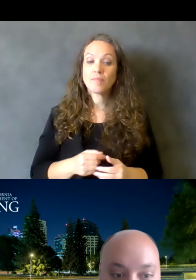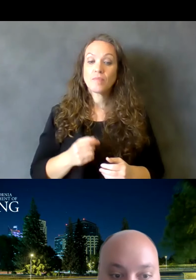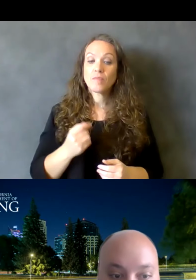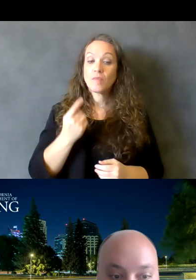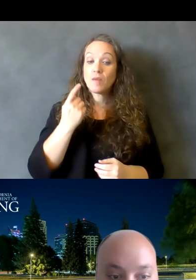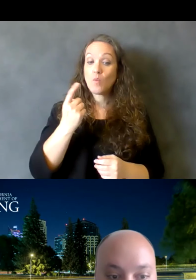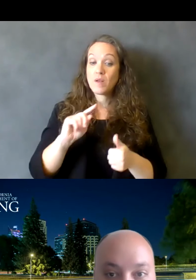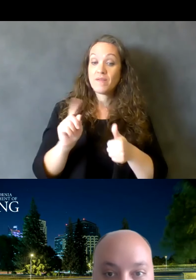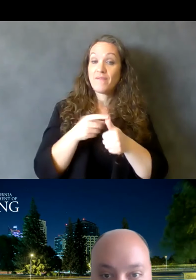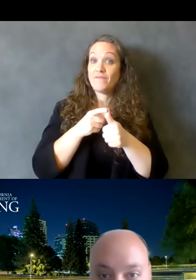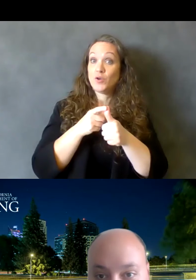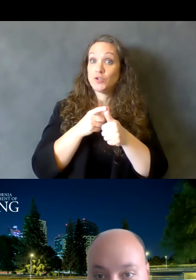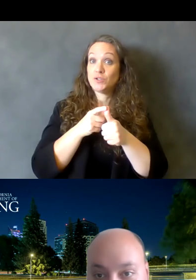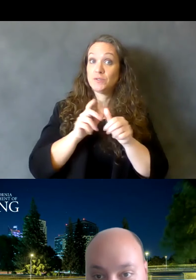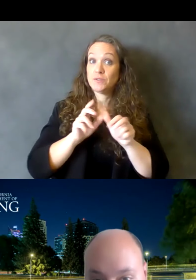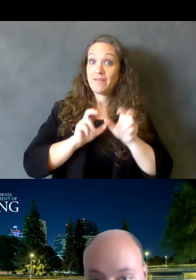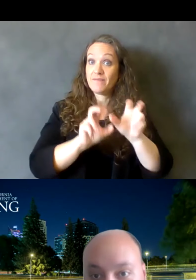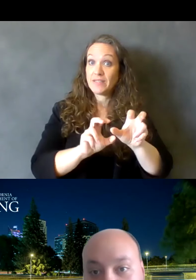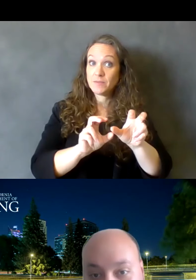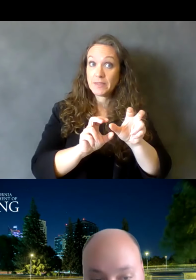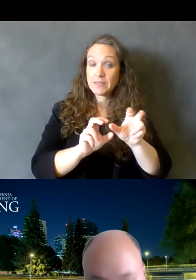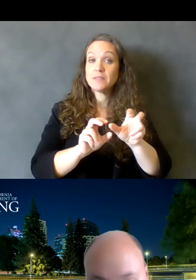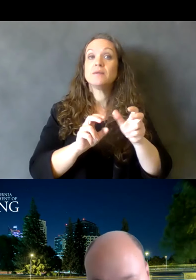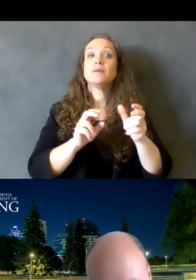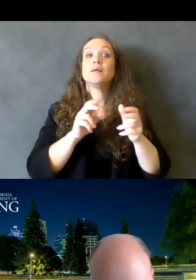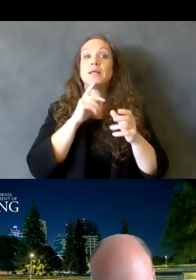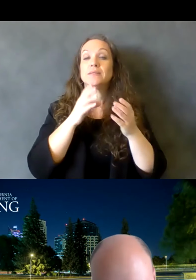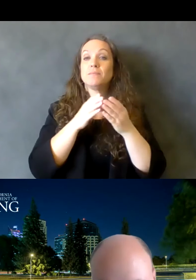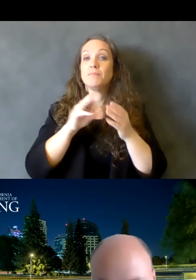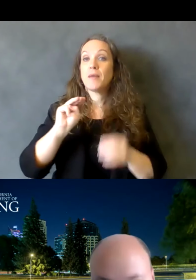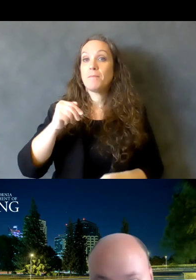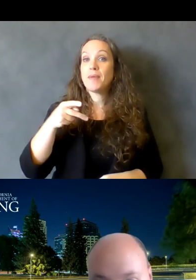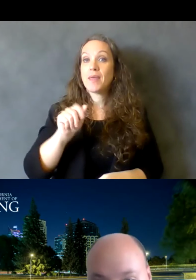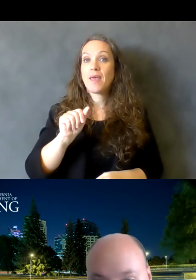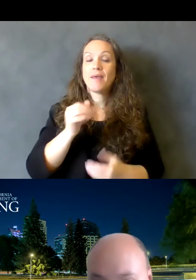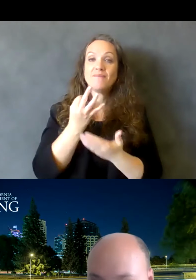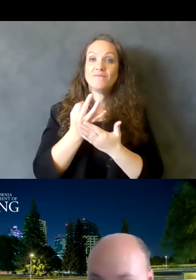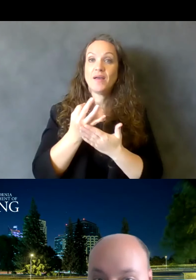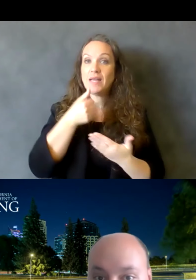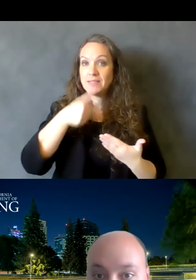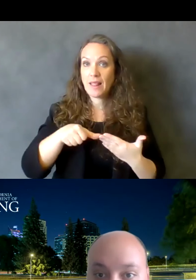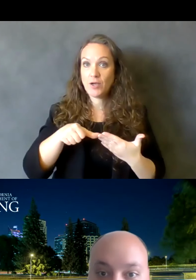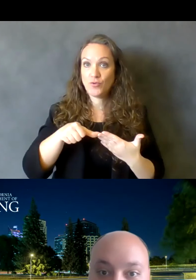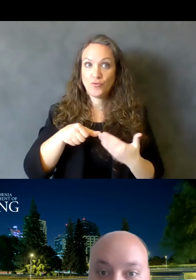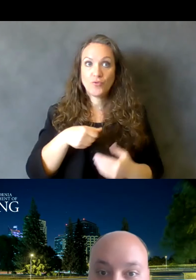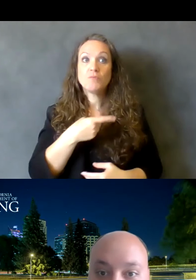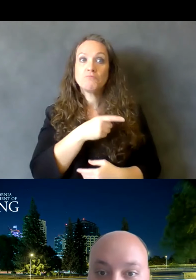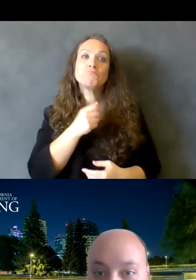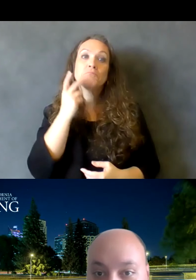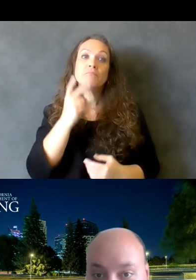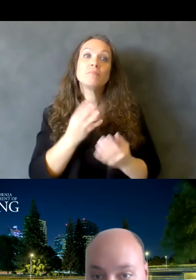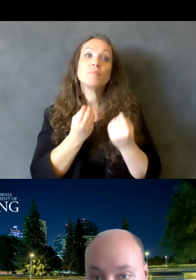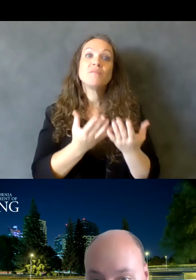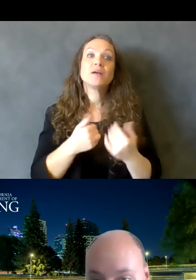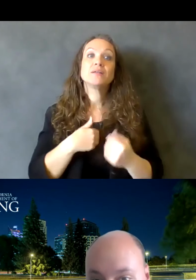on is our Master Plan for Aging Implementation Finance Letter. As you can see, it provides CDA with